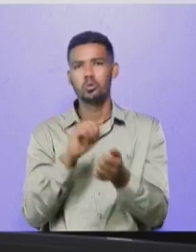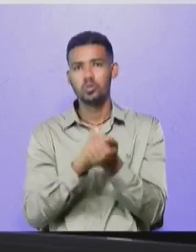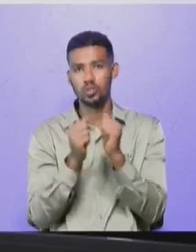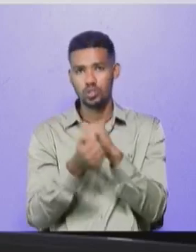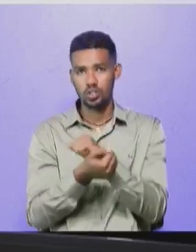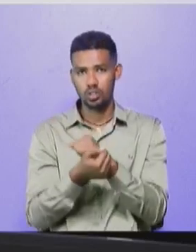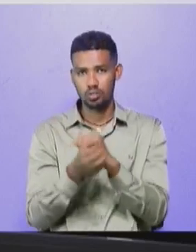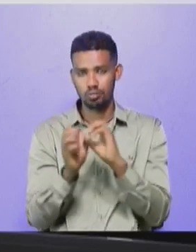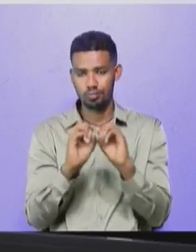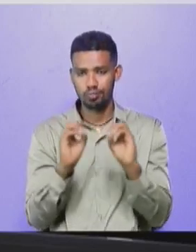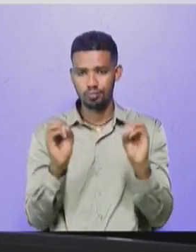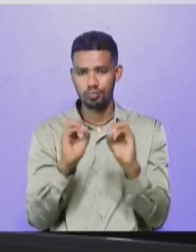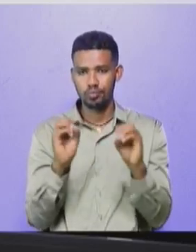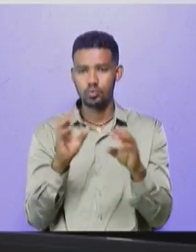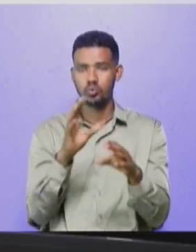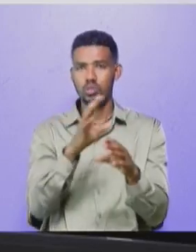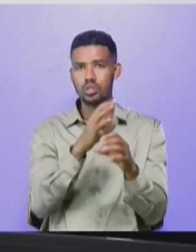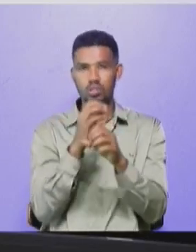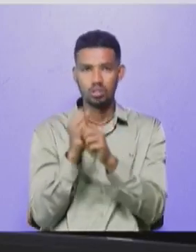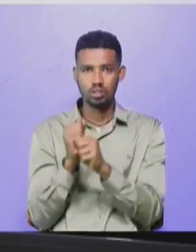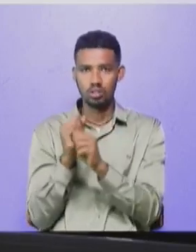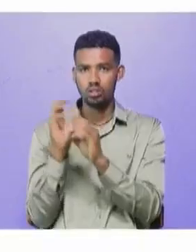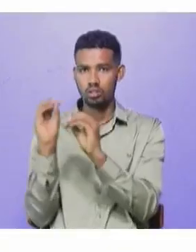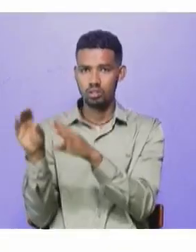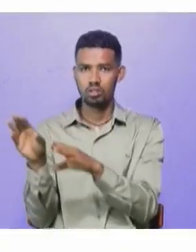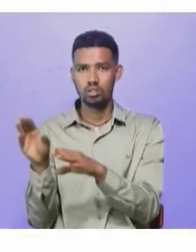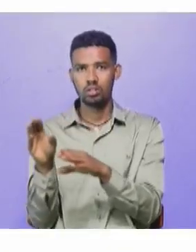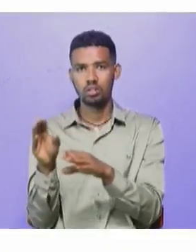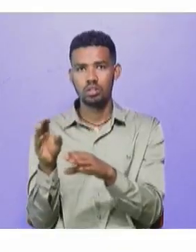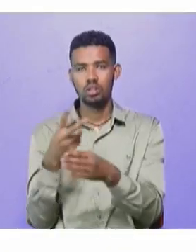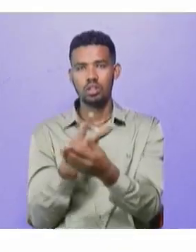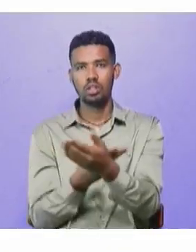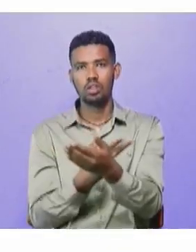all. We just take sheep, sheep.